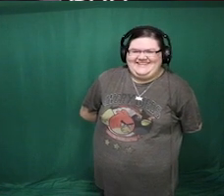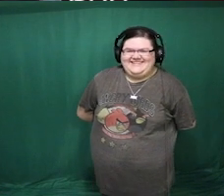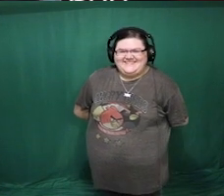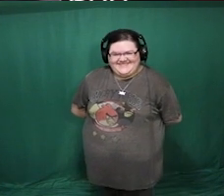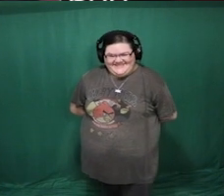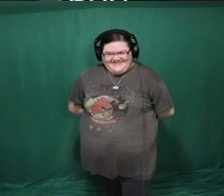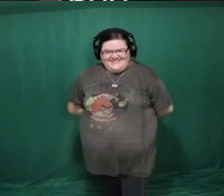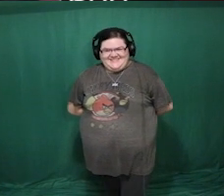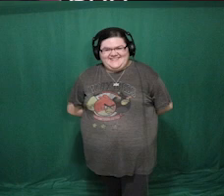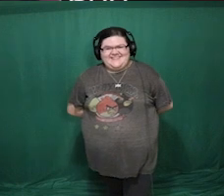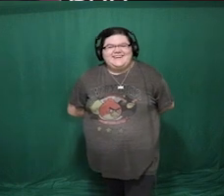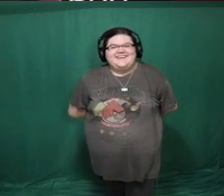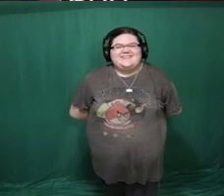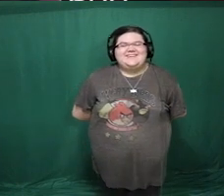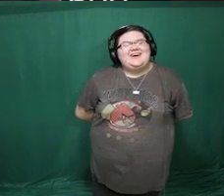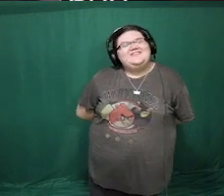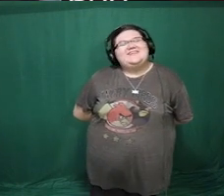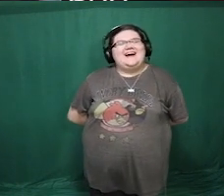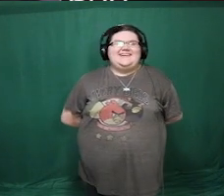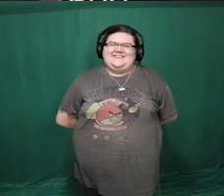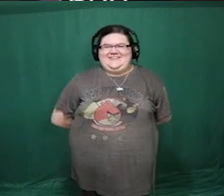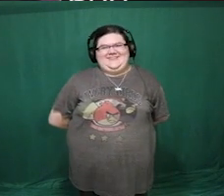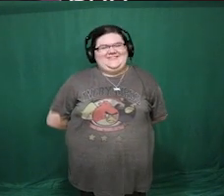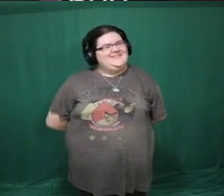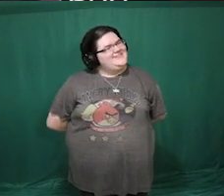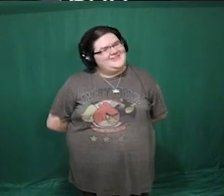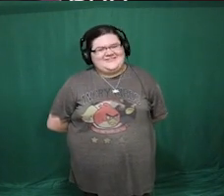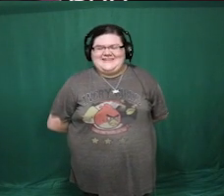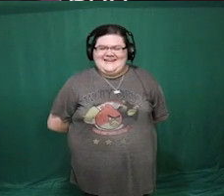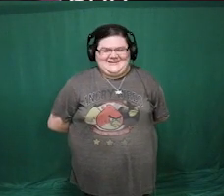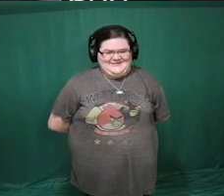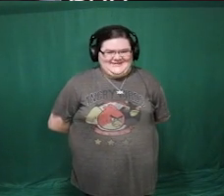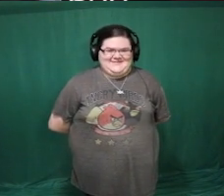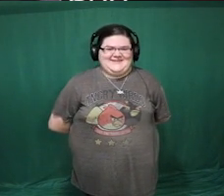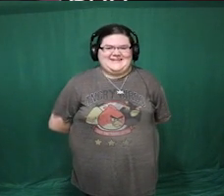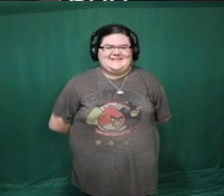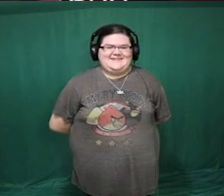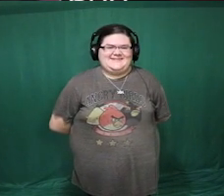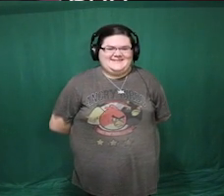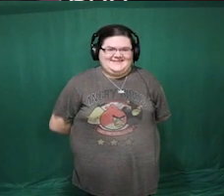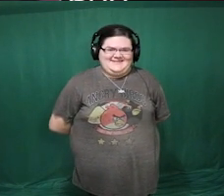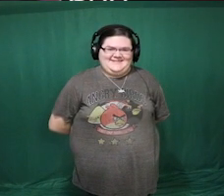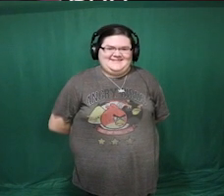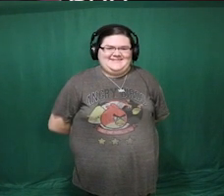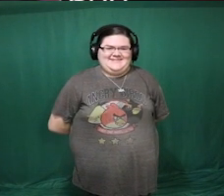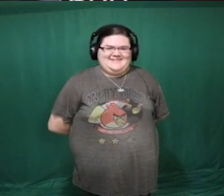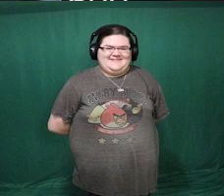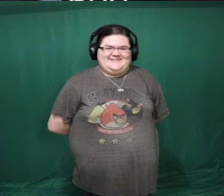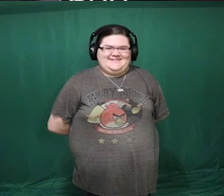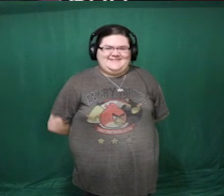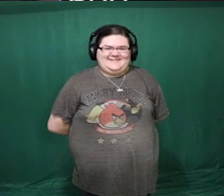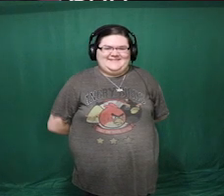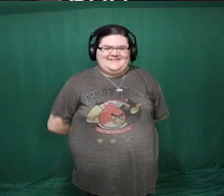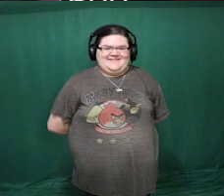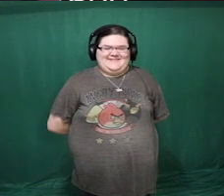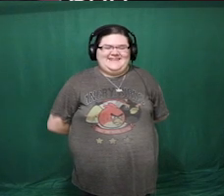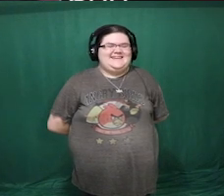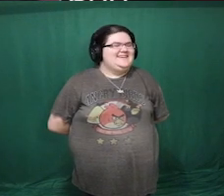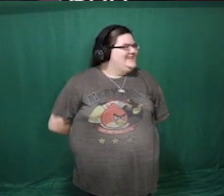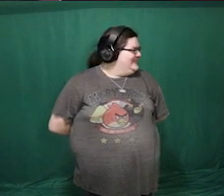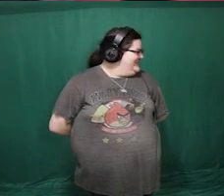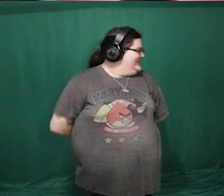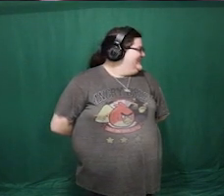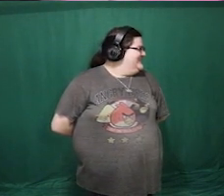They like to watch us suffer, okay? You know, we kind of do. Just a little bit, Vic. It's 3 joint seconds. Physics is